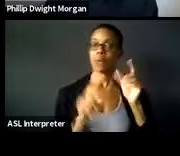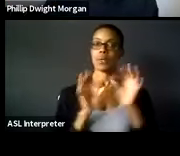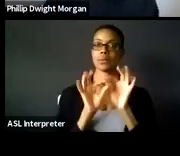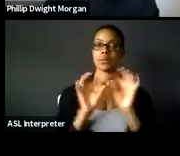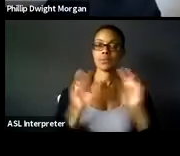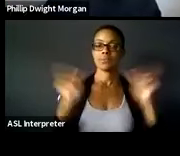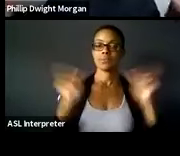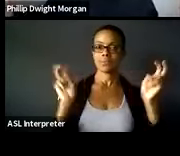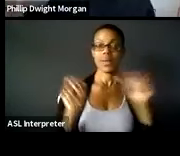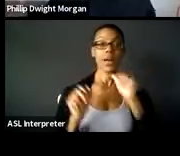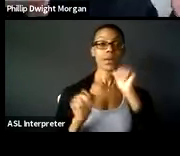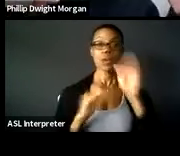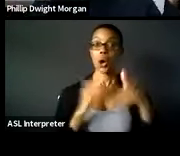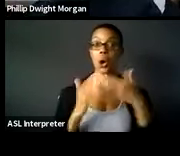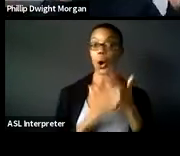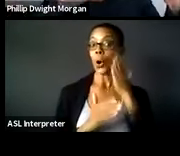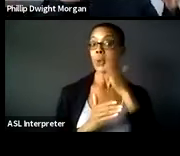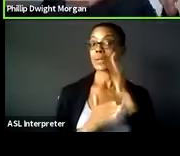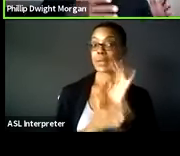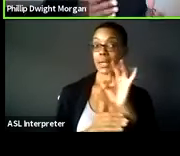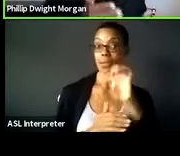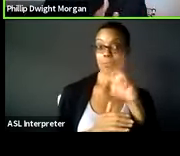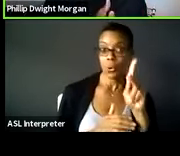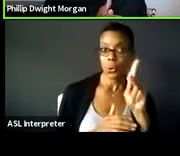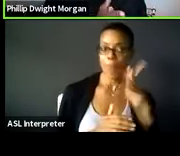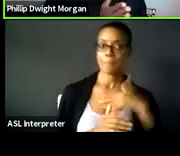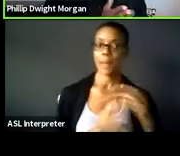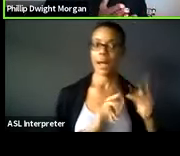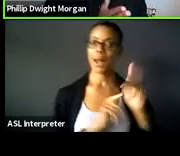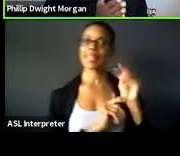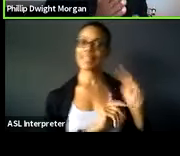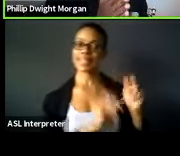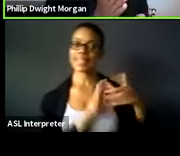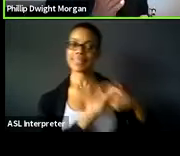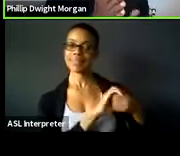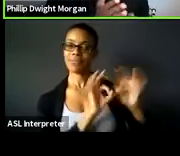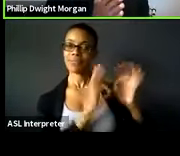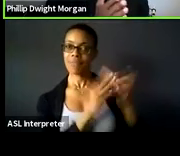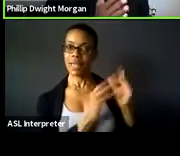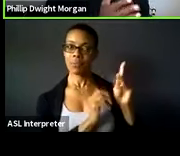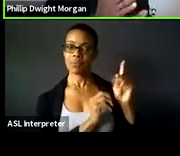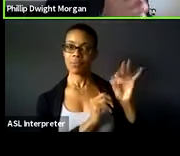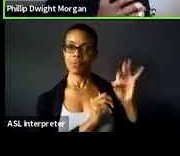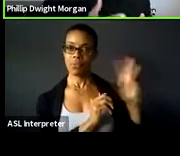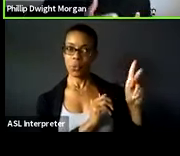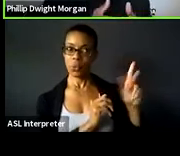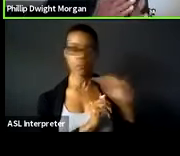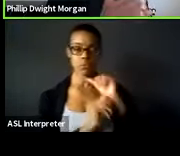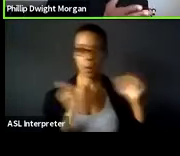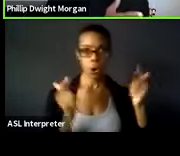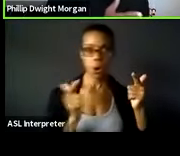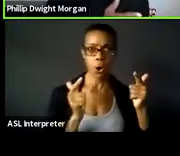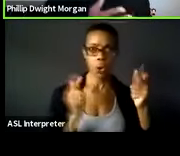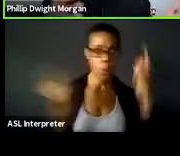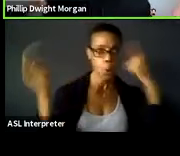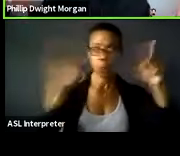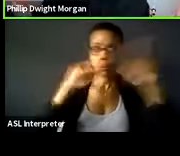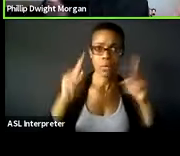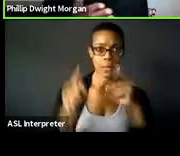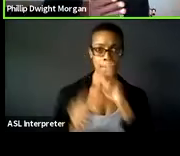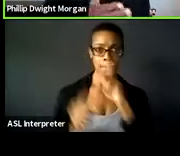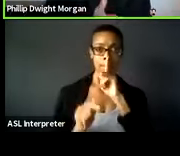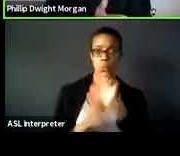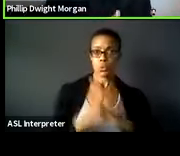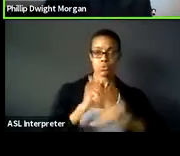up. So I wanna know, what do you do to make sure that your moral compass, your integrity